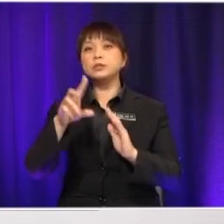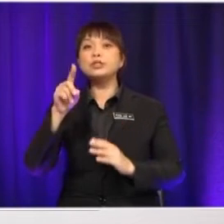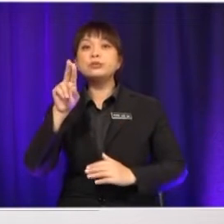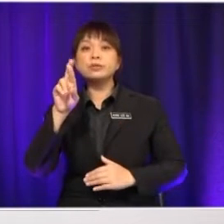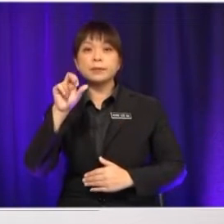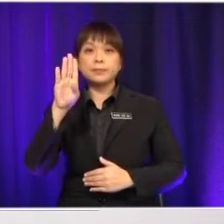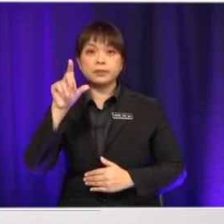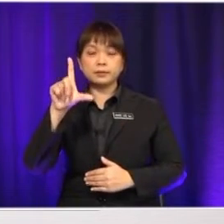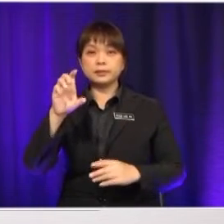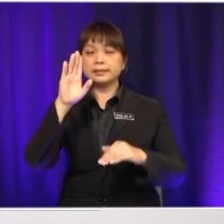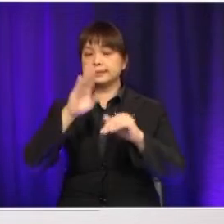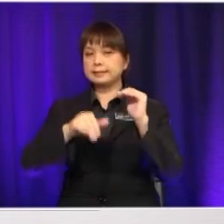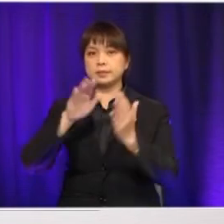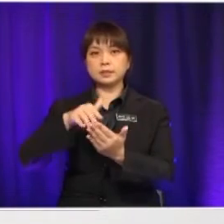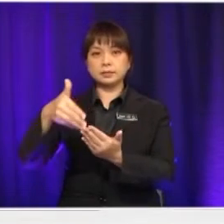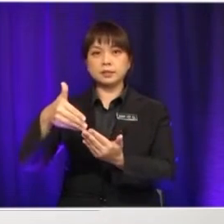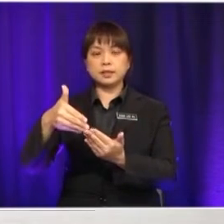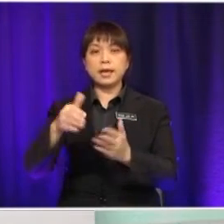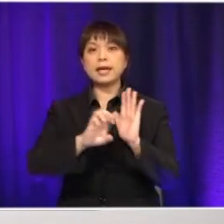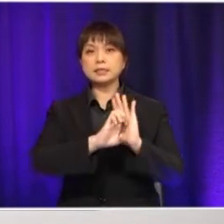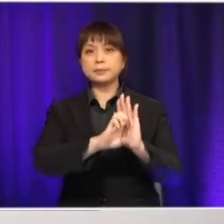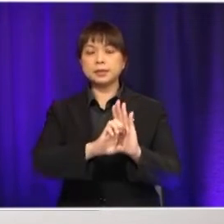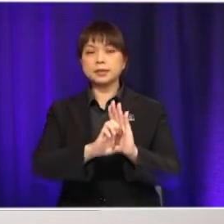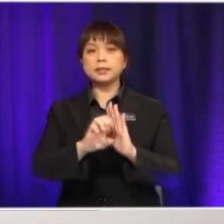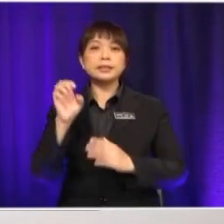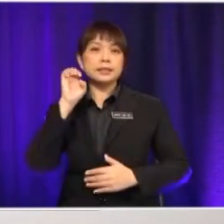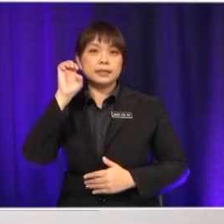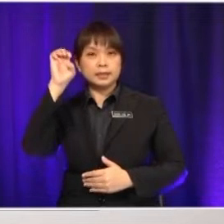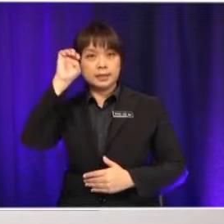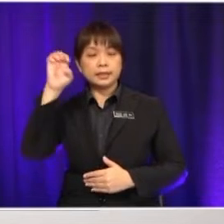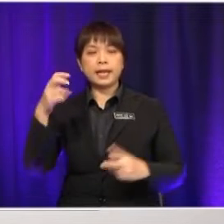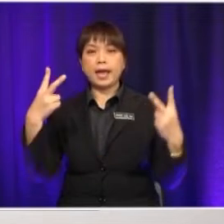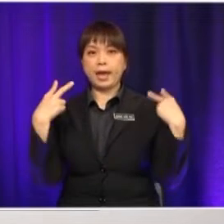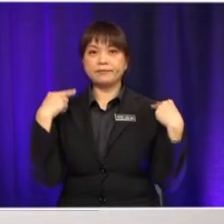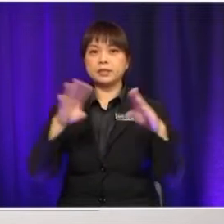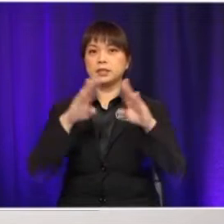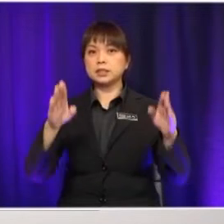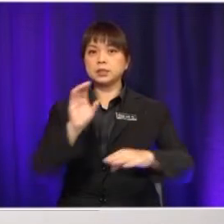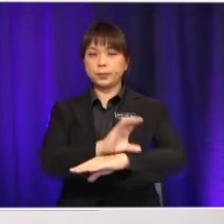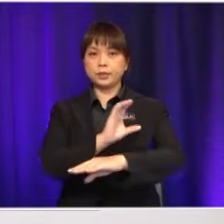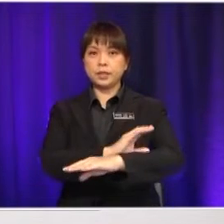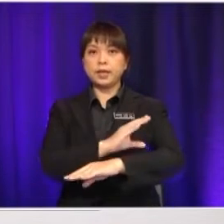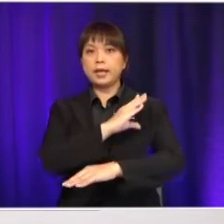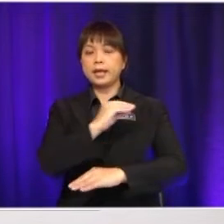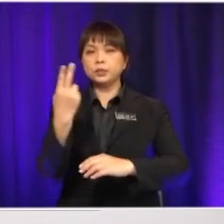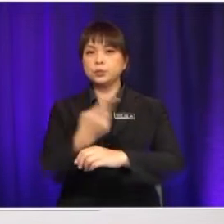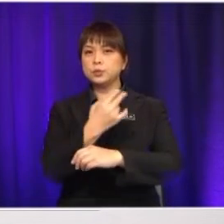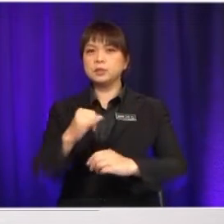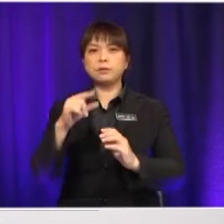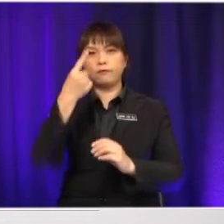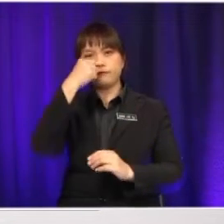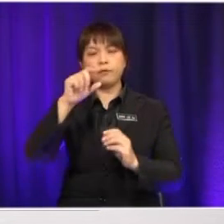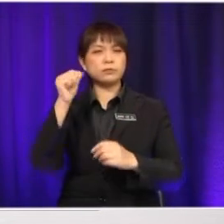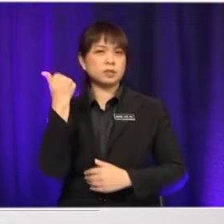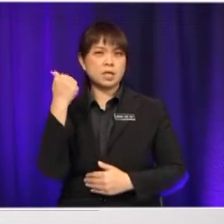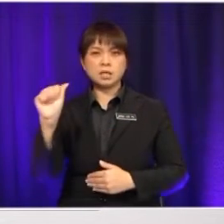Take my real case as an example. I have a desktop computer in my room that I have been using for almost 10 years and